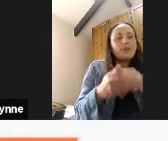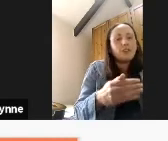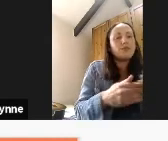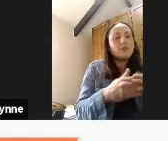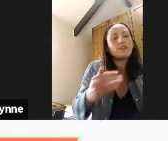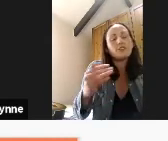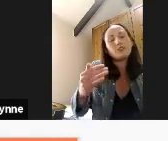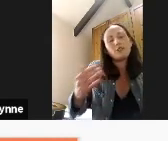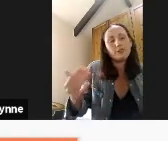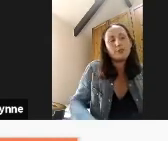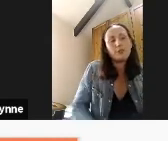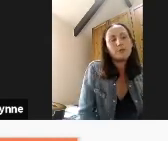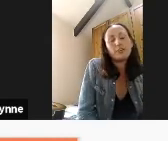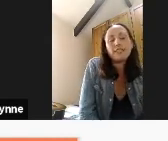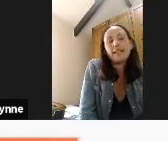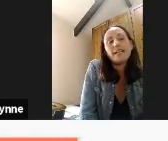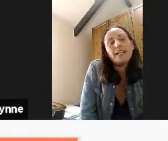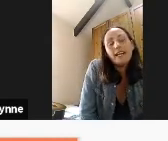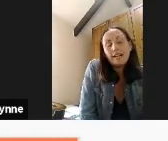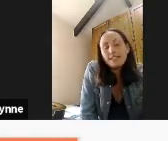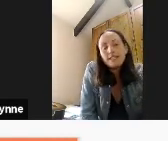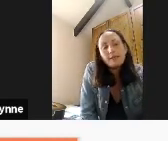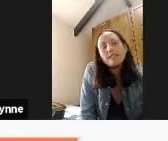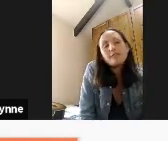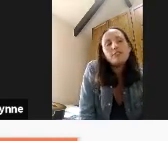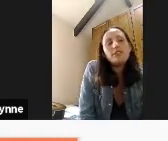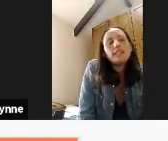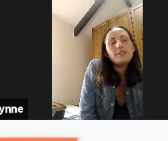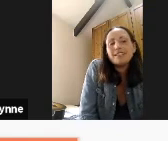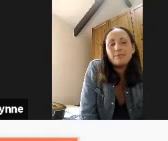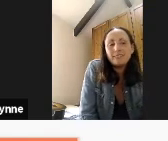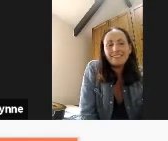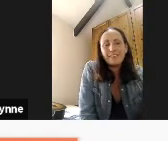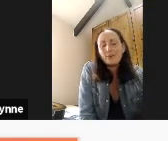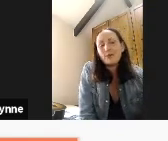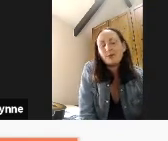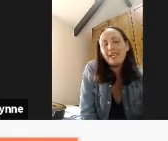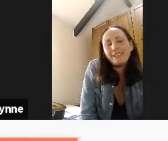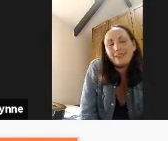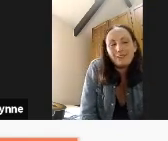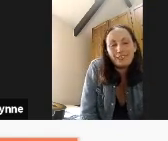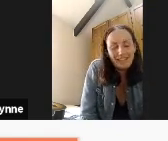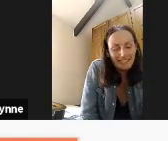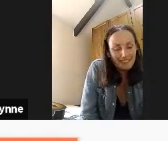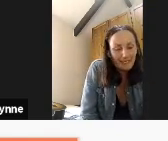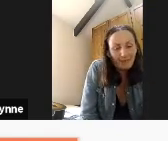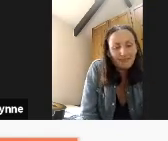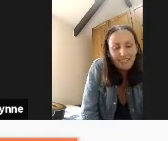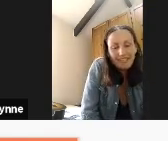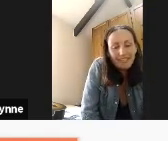up with the groundwork so that your software doesn't become out of date. And it's expensive to do that. It's very tempting to cut corners, but you pay in the long run.